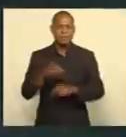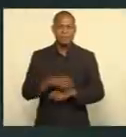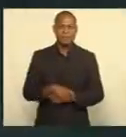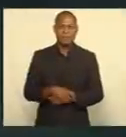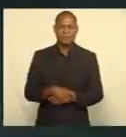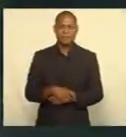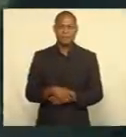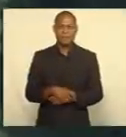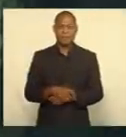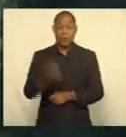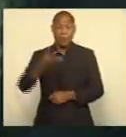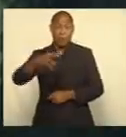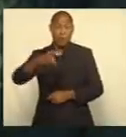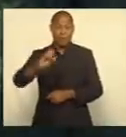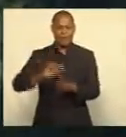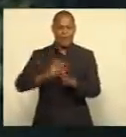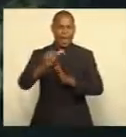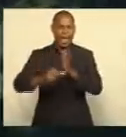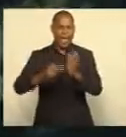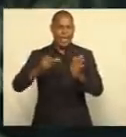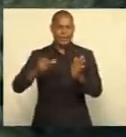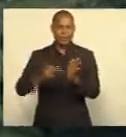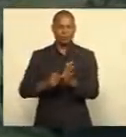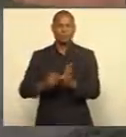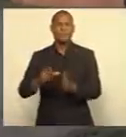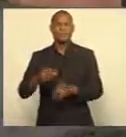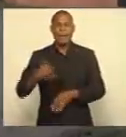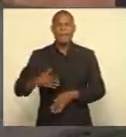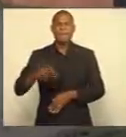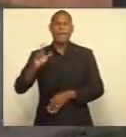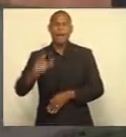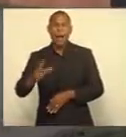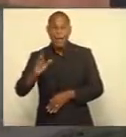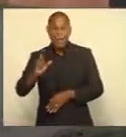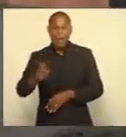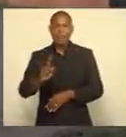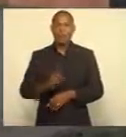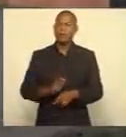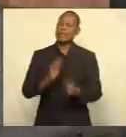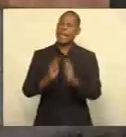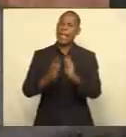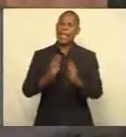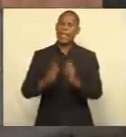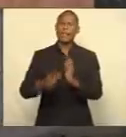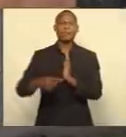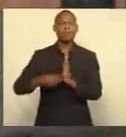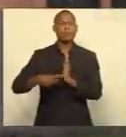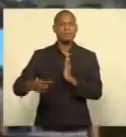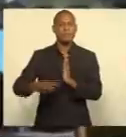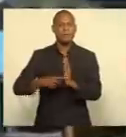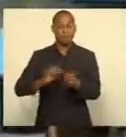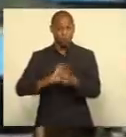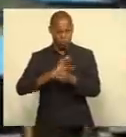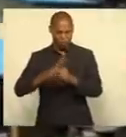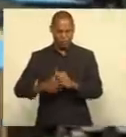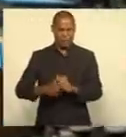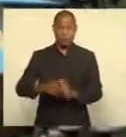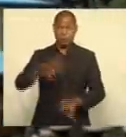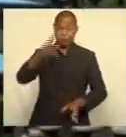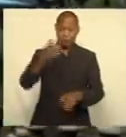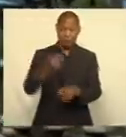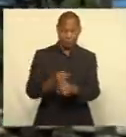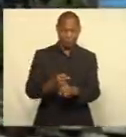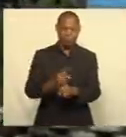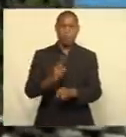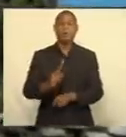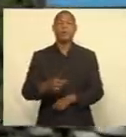A 40-year-old woman of Wainitaroau settlement in Cunningham, Suva has tested positive for COVID-19, bringing the total number of cases